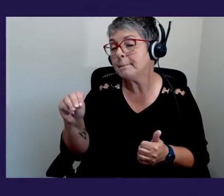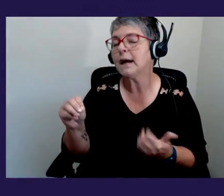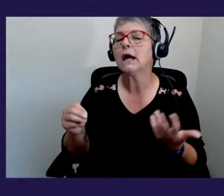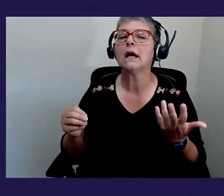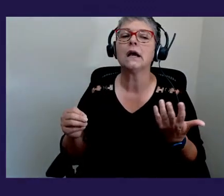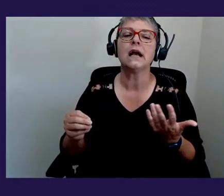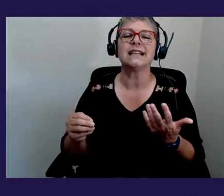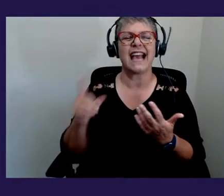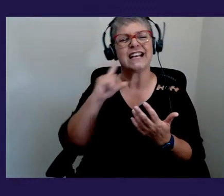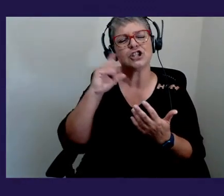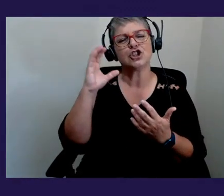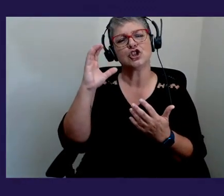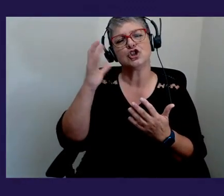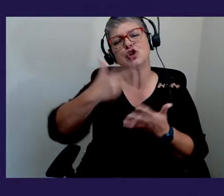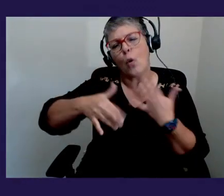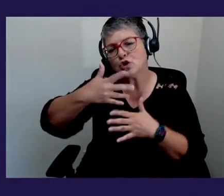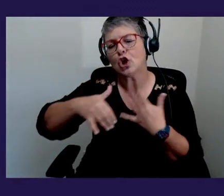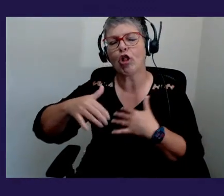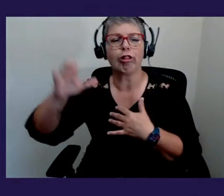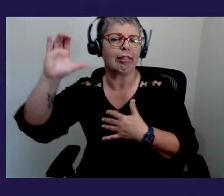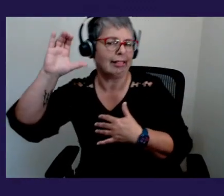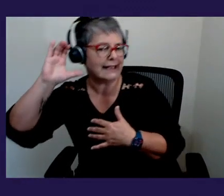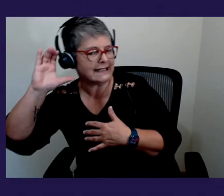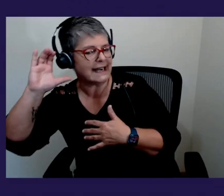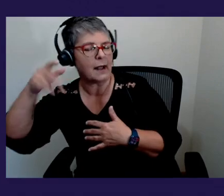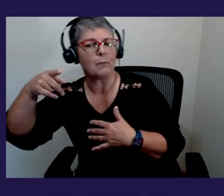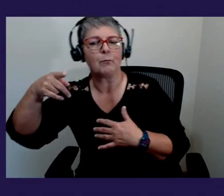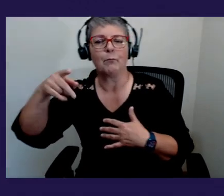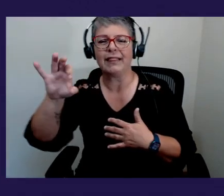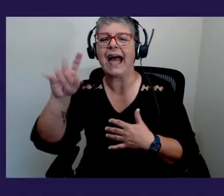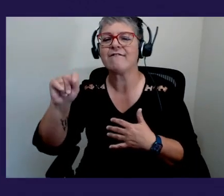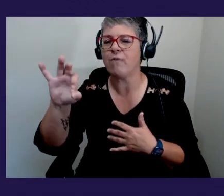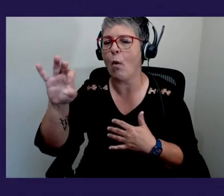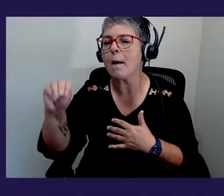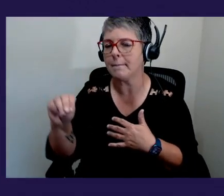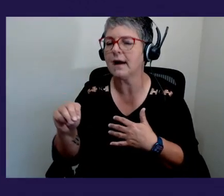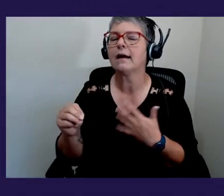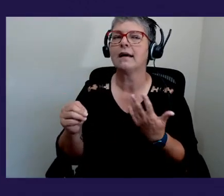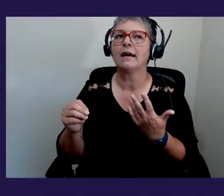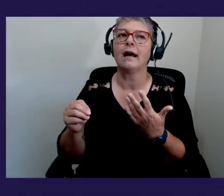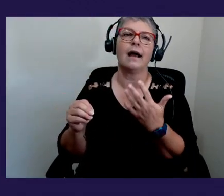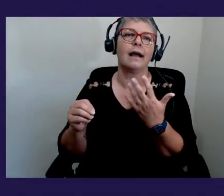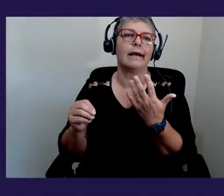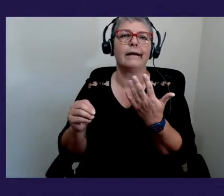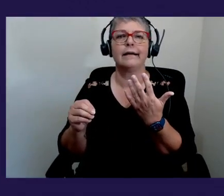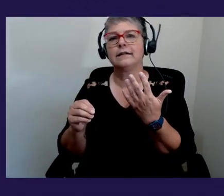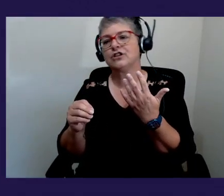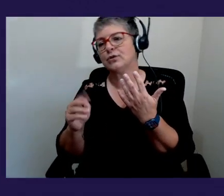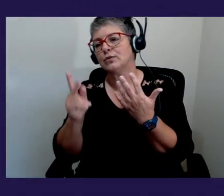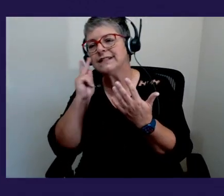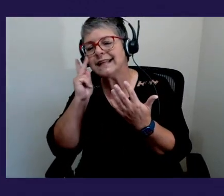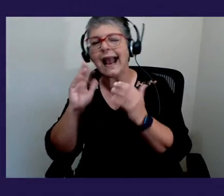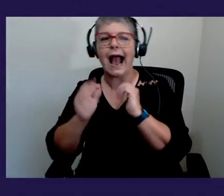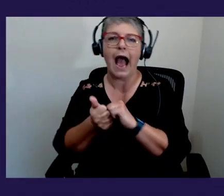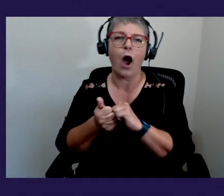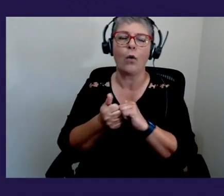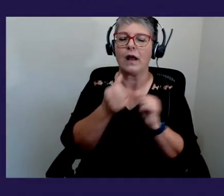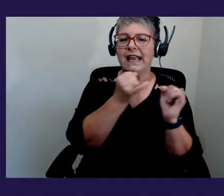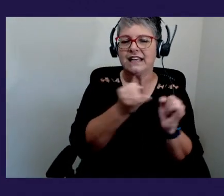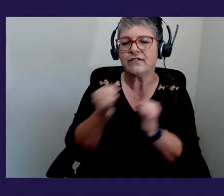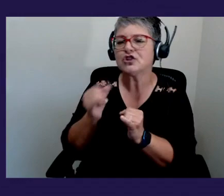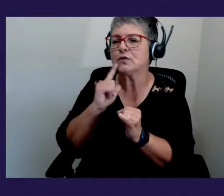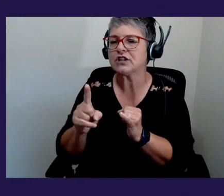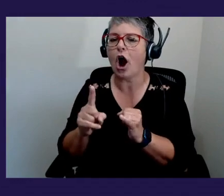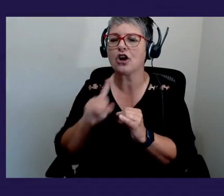listening platform that allows users to gain an understanding of how individuals are talking about COVID-19 on